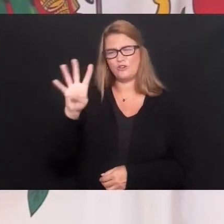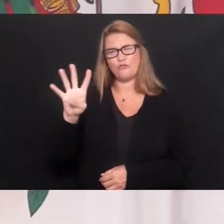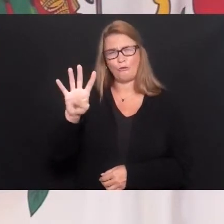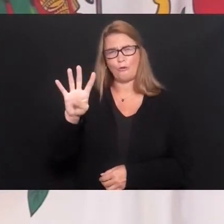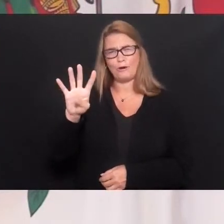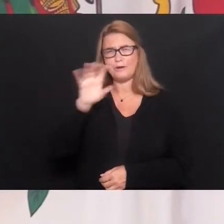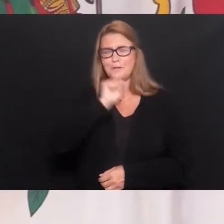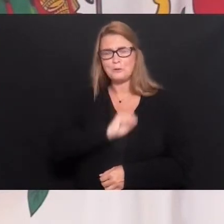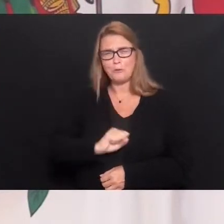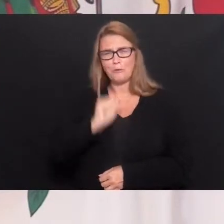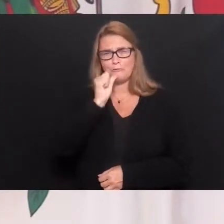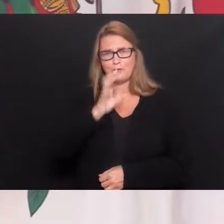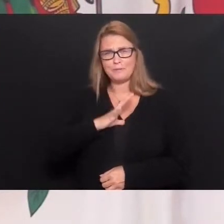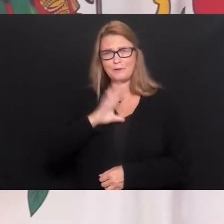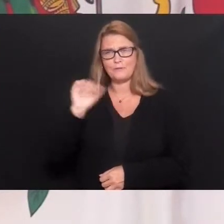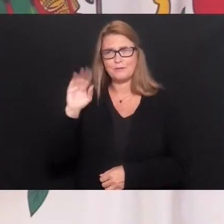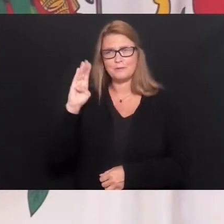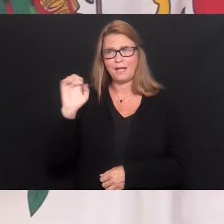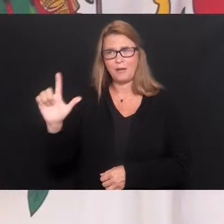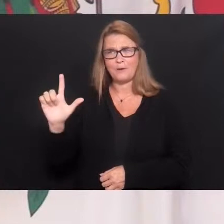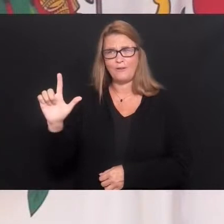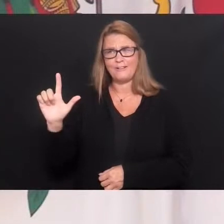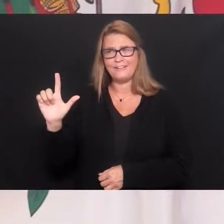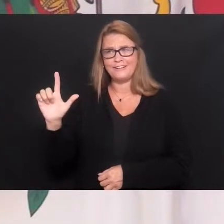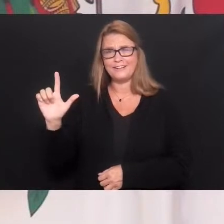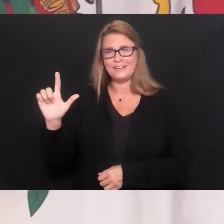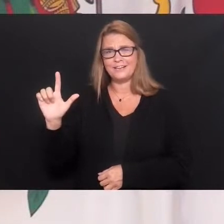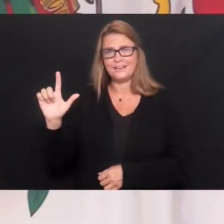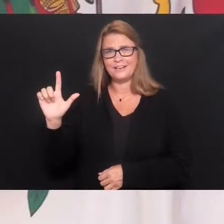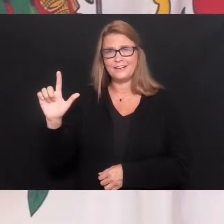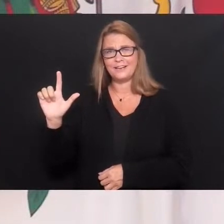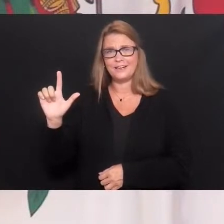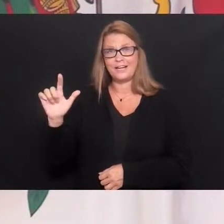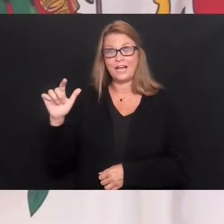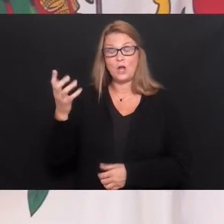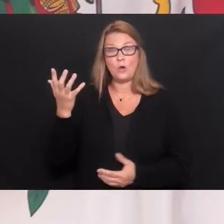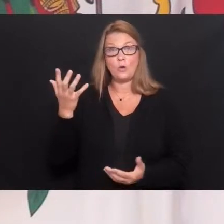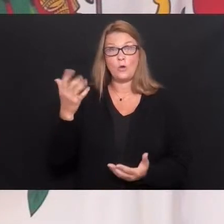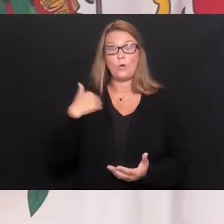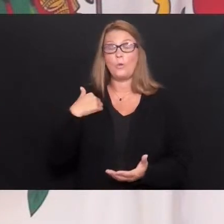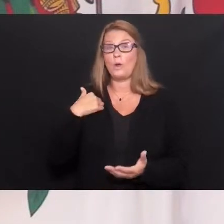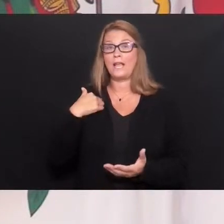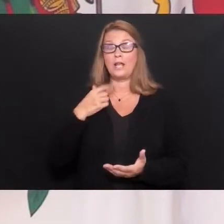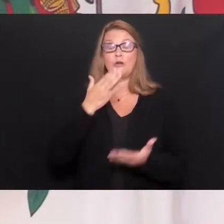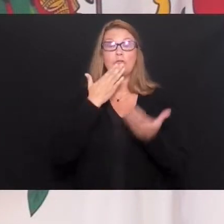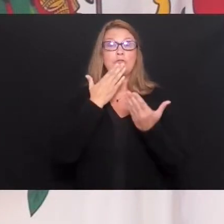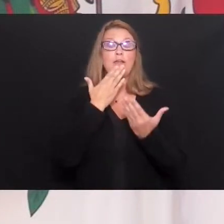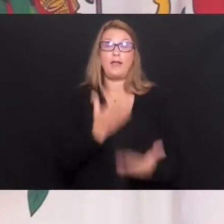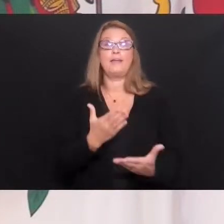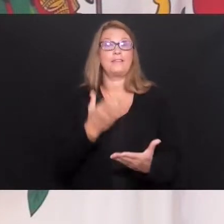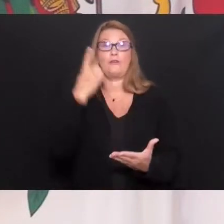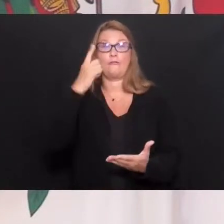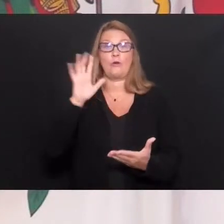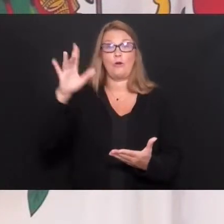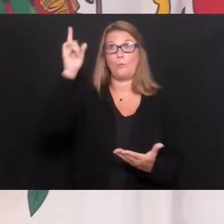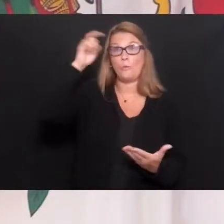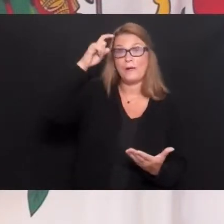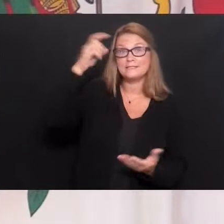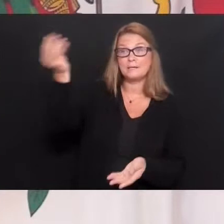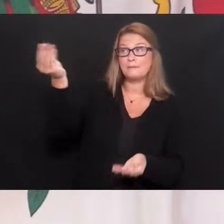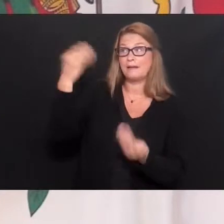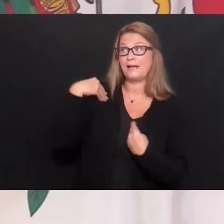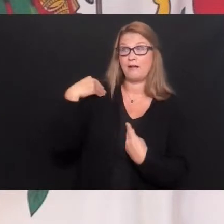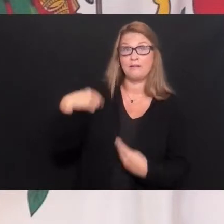104-year-old female from Cabell County. And I said, we salute and we thank her for all of her wisdom and all that she